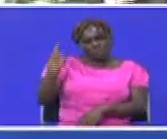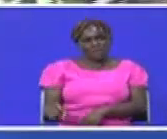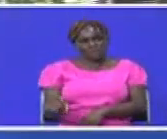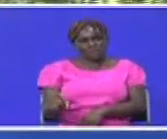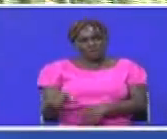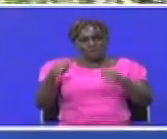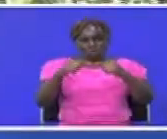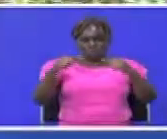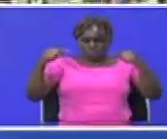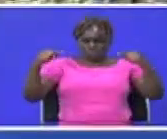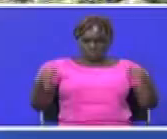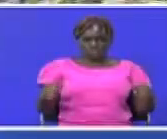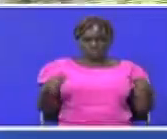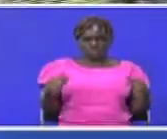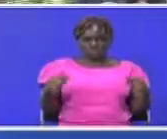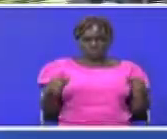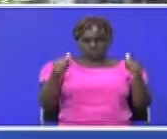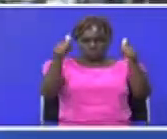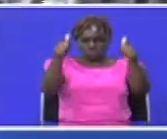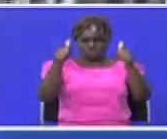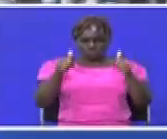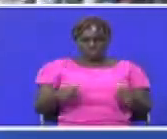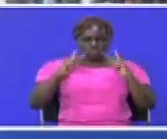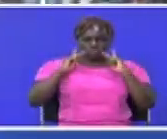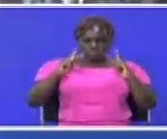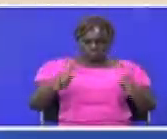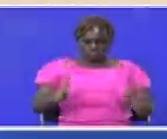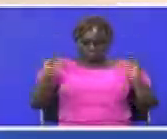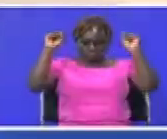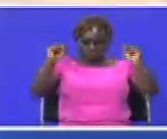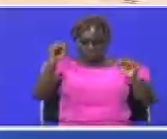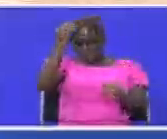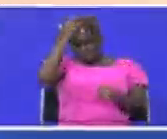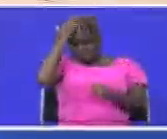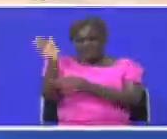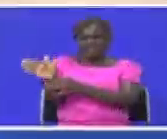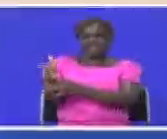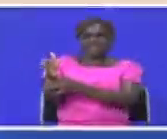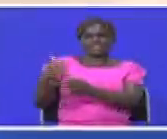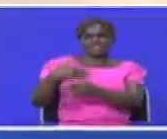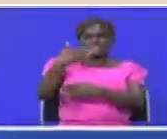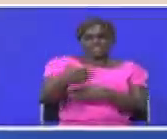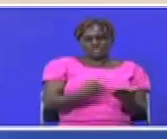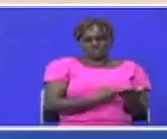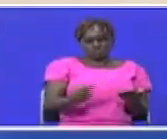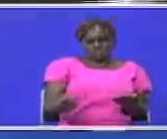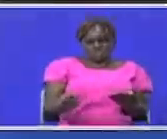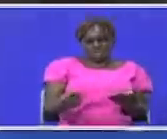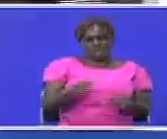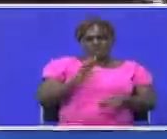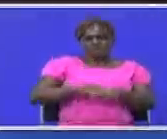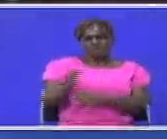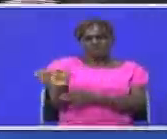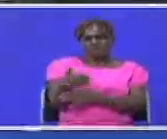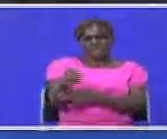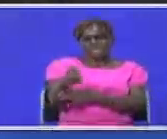The opposition now plans to issue a notification of peaceful demonstrations on Monday and Thursday next week to the police, come when is the